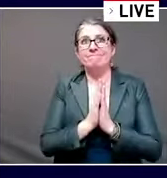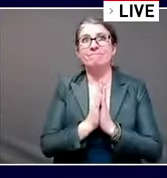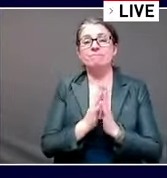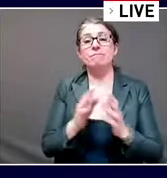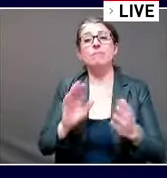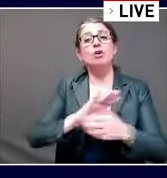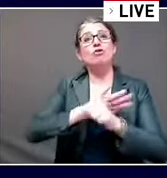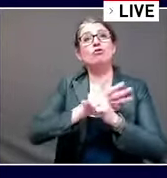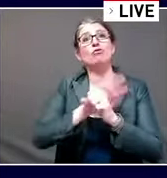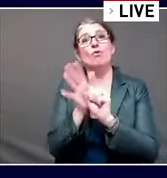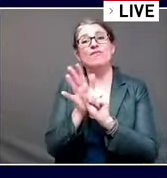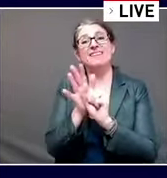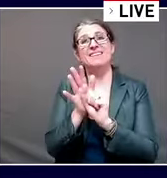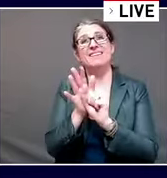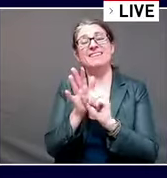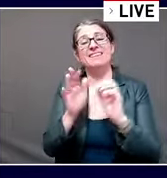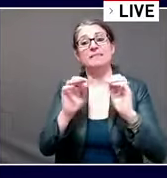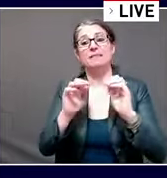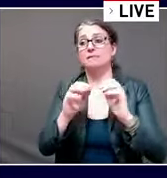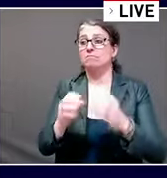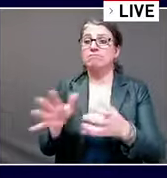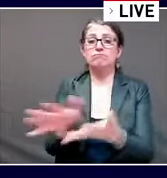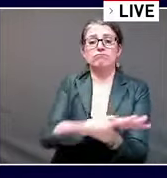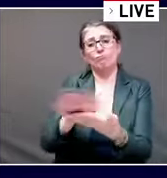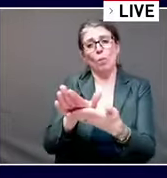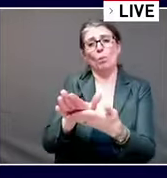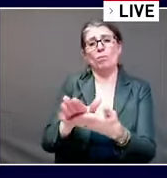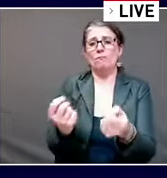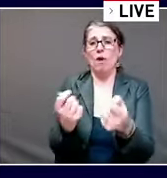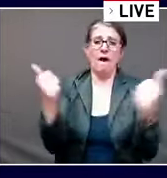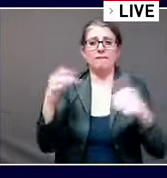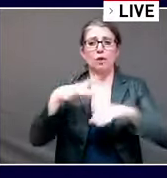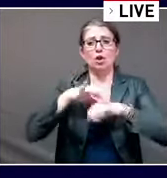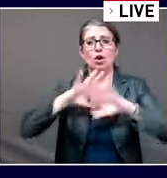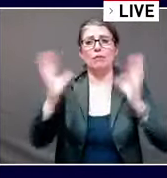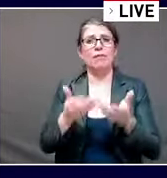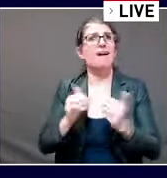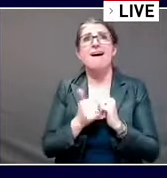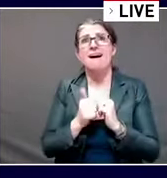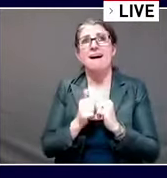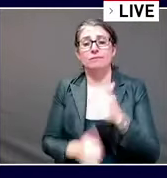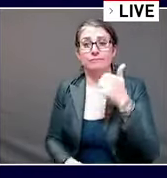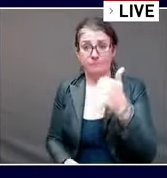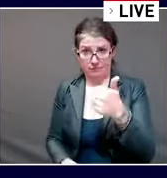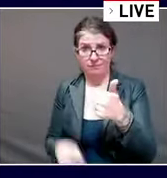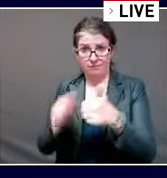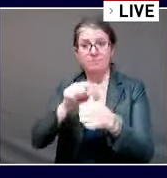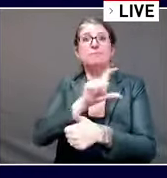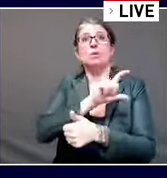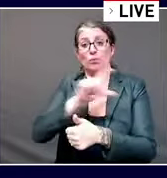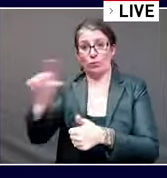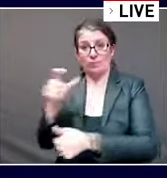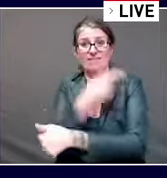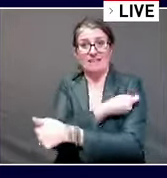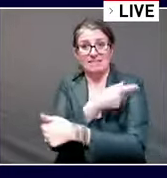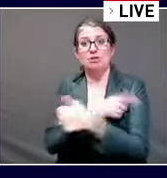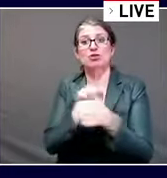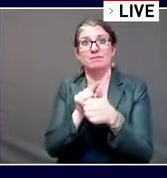first is the vaccine, the second is the vaccination, and the third is confidence. Confidence in the vaccine and confidence